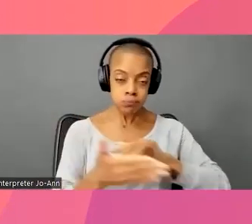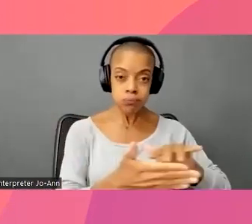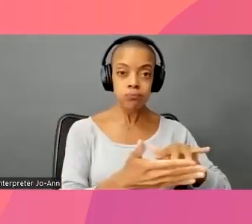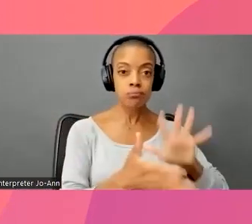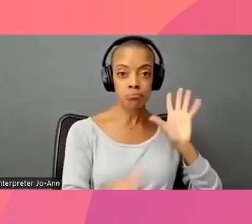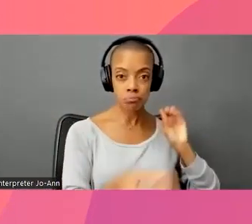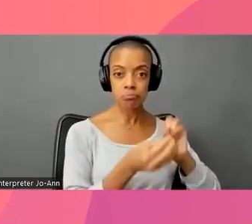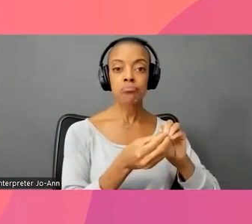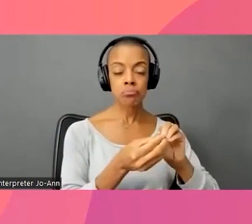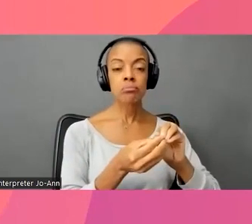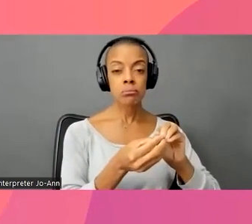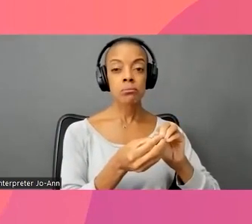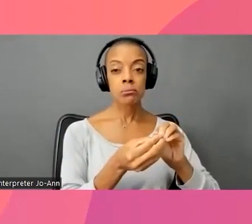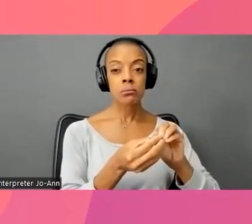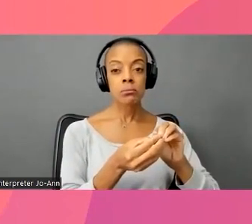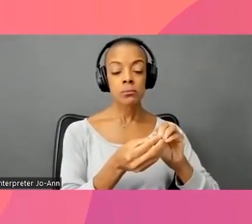this